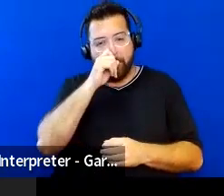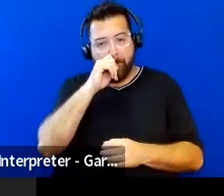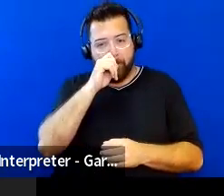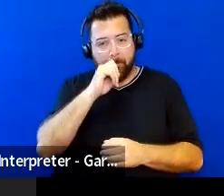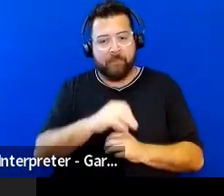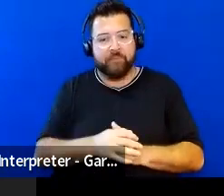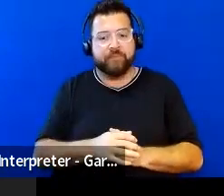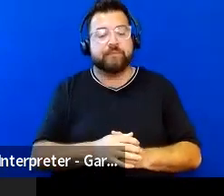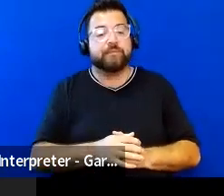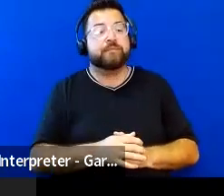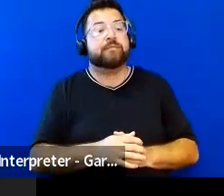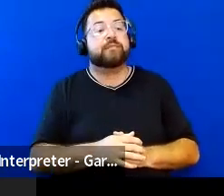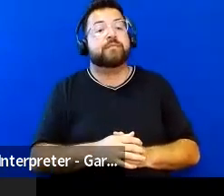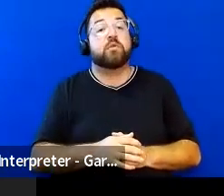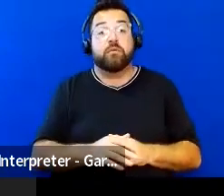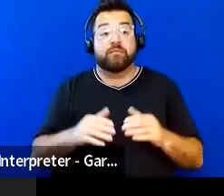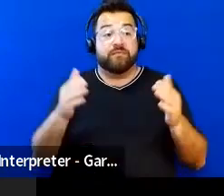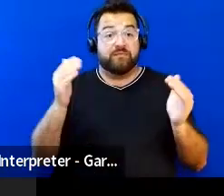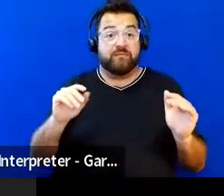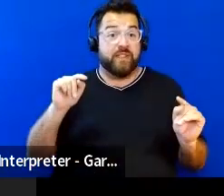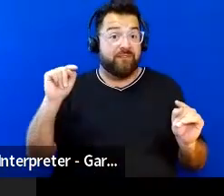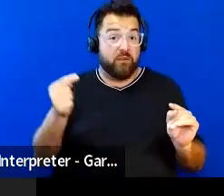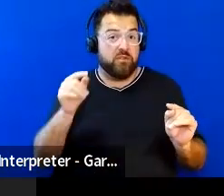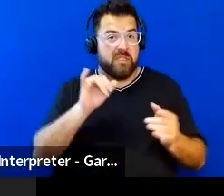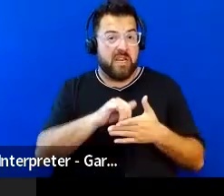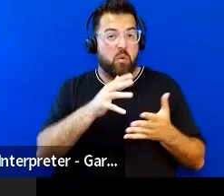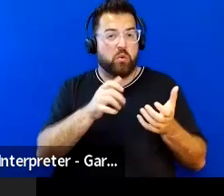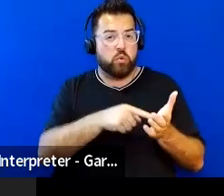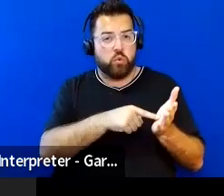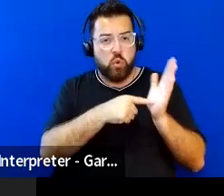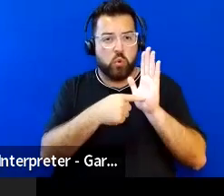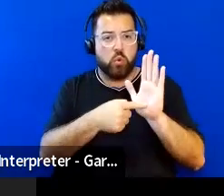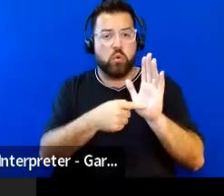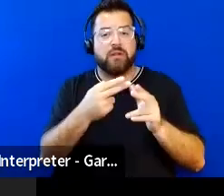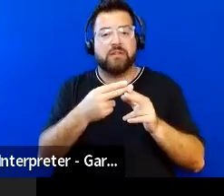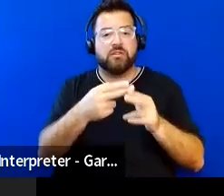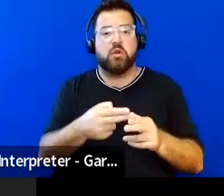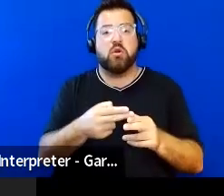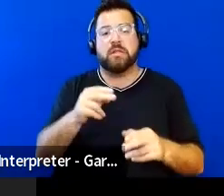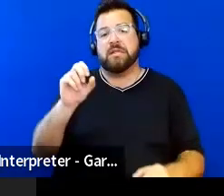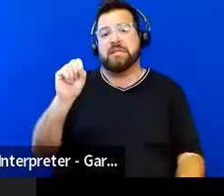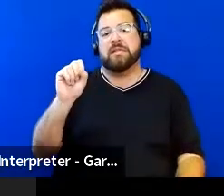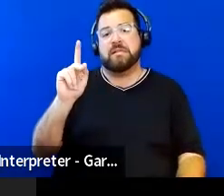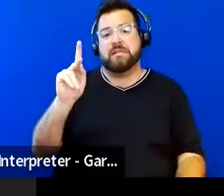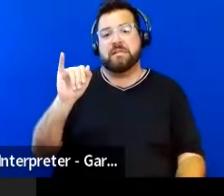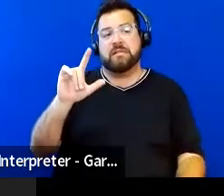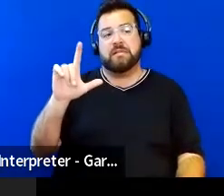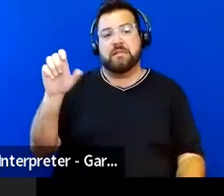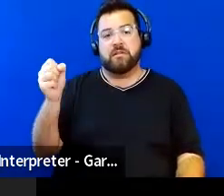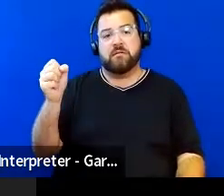Okay, so the first one is that I'm going to show you is Skills